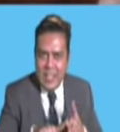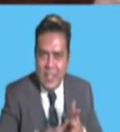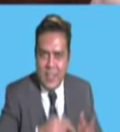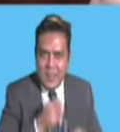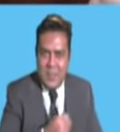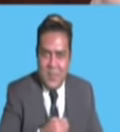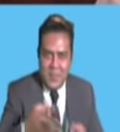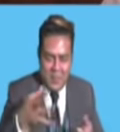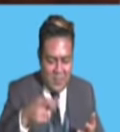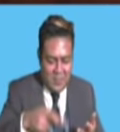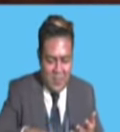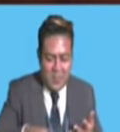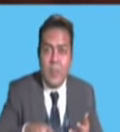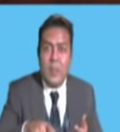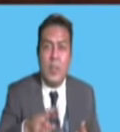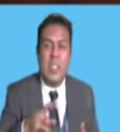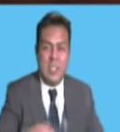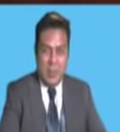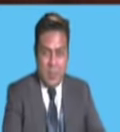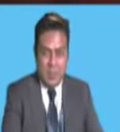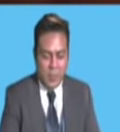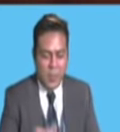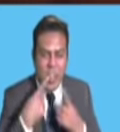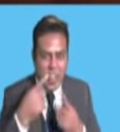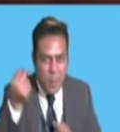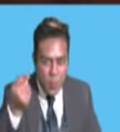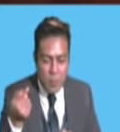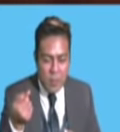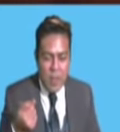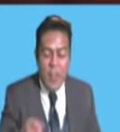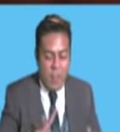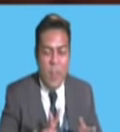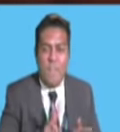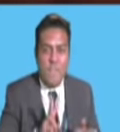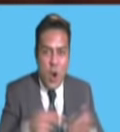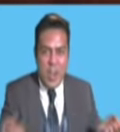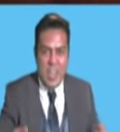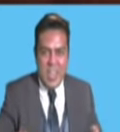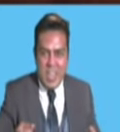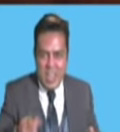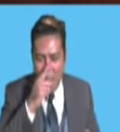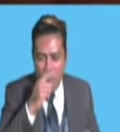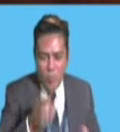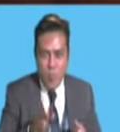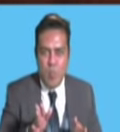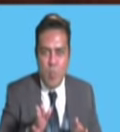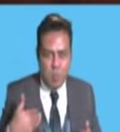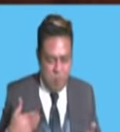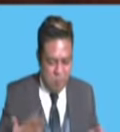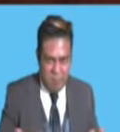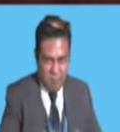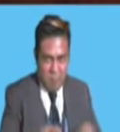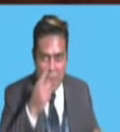Tambua moratorium will be addressed. Walin Kambul, Honourable Speaker, sir, I wish to also commend my Fiji First Government for